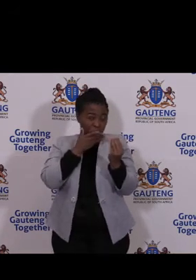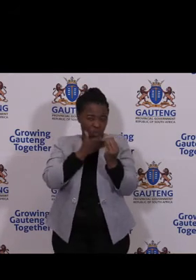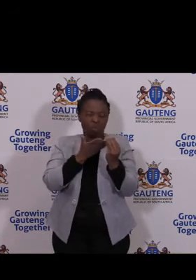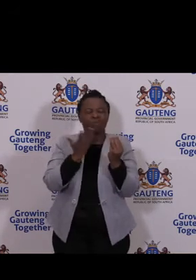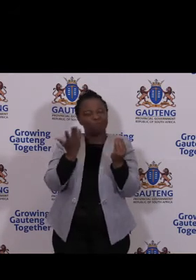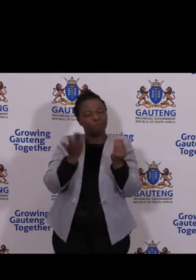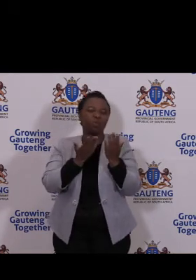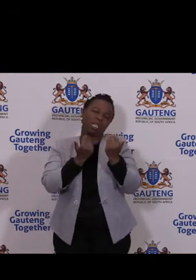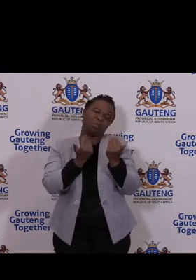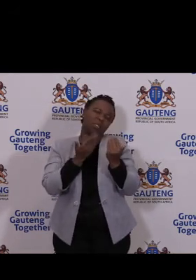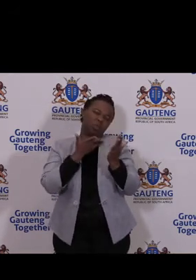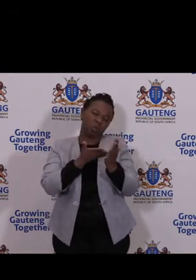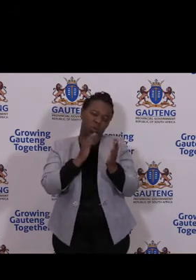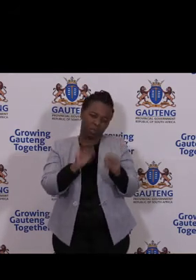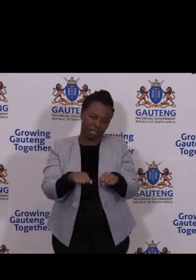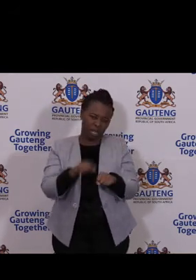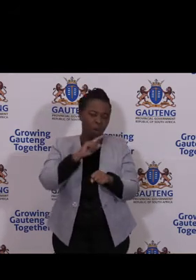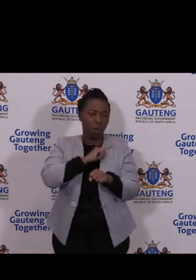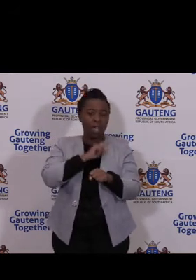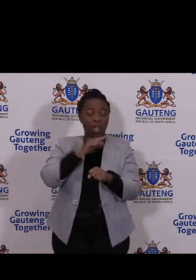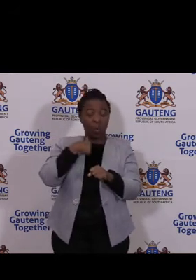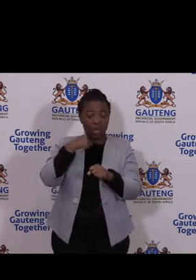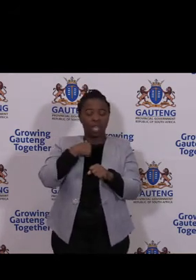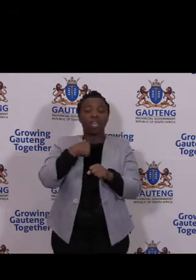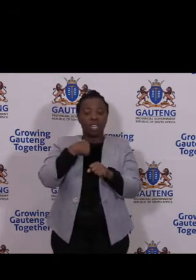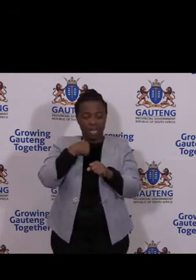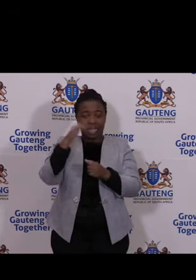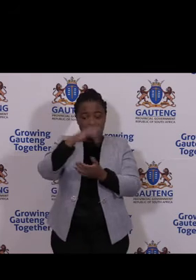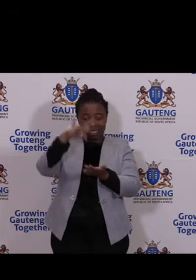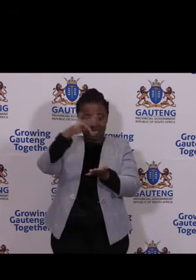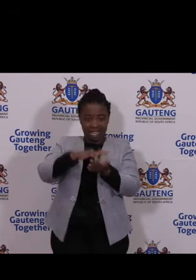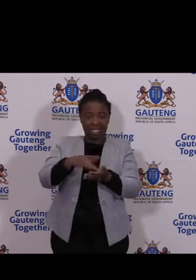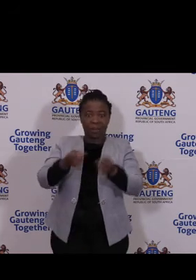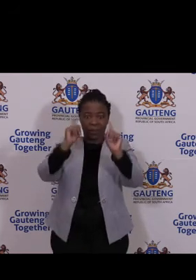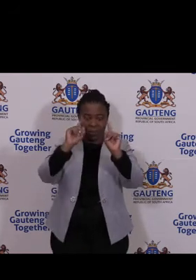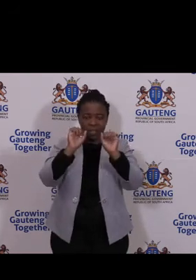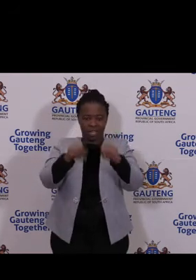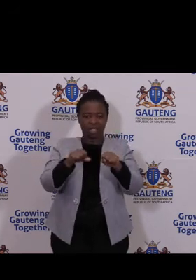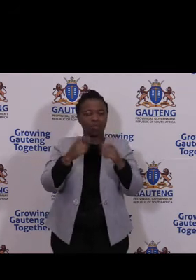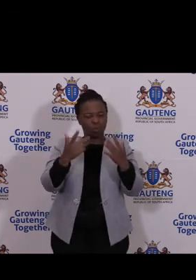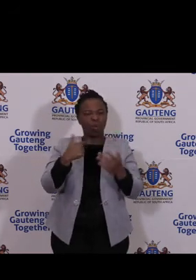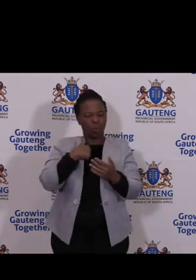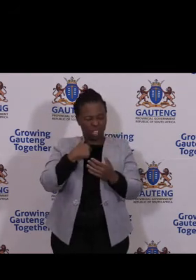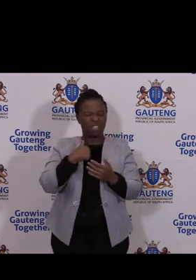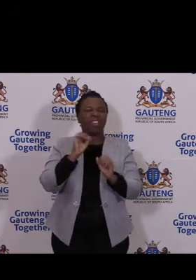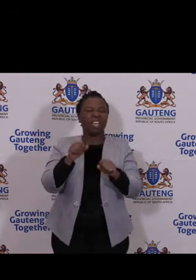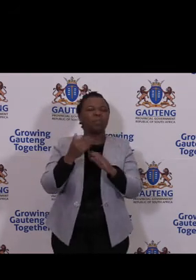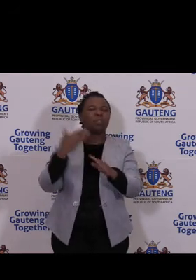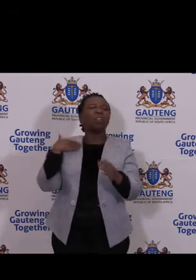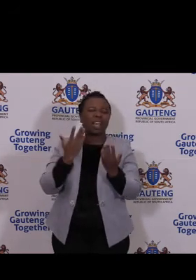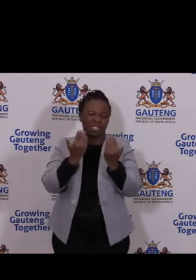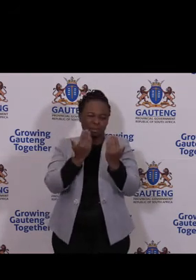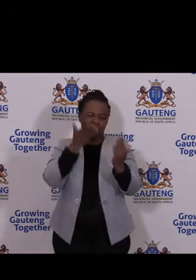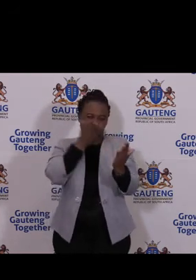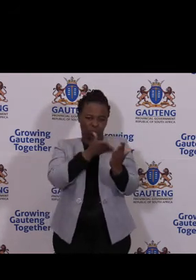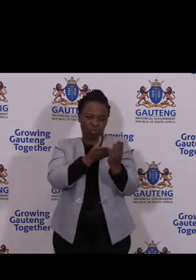that being an epicenter of the pandemic is actually something that we were expecting, and we're just